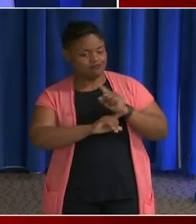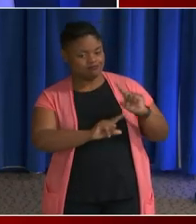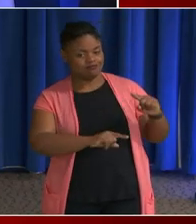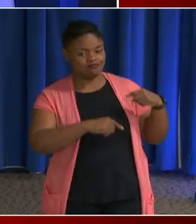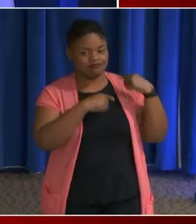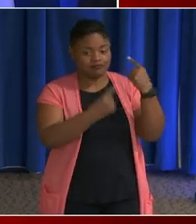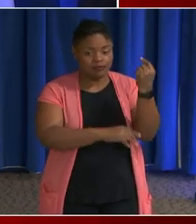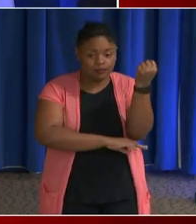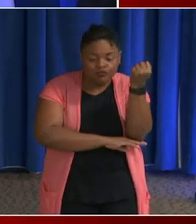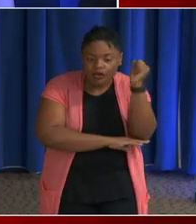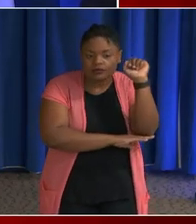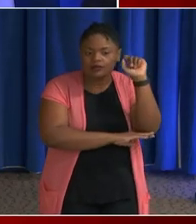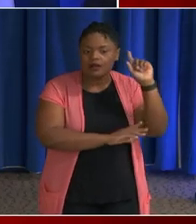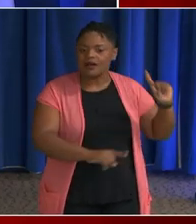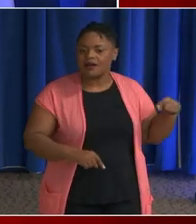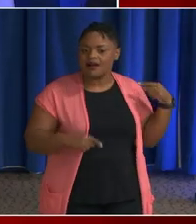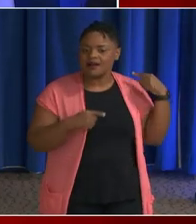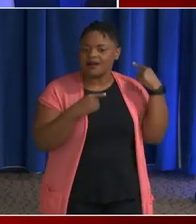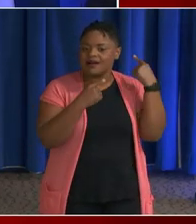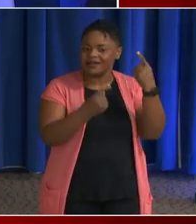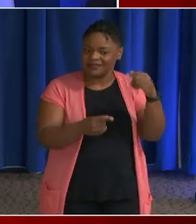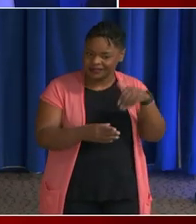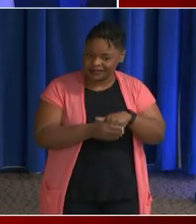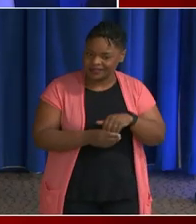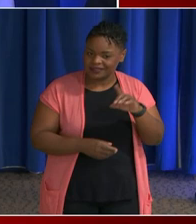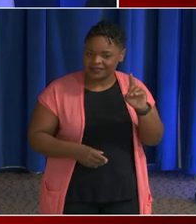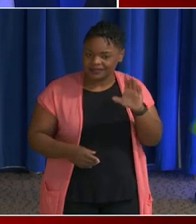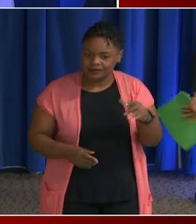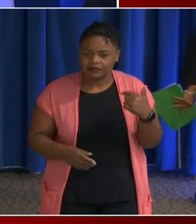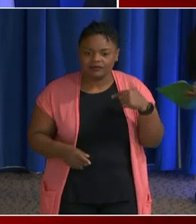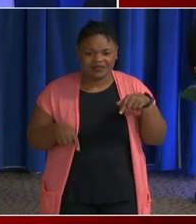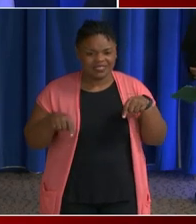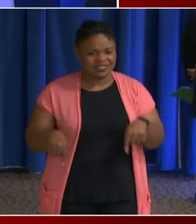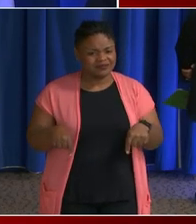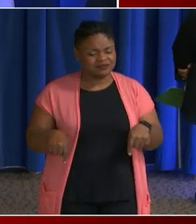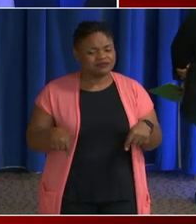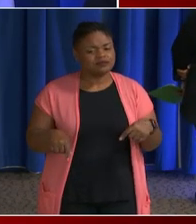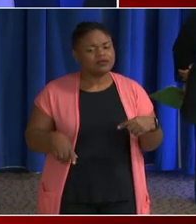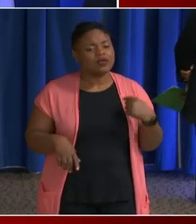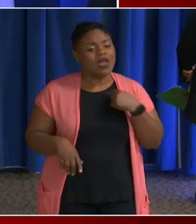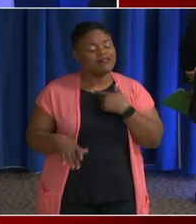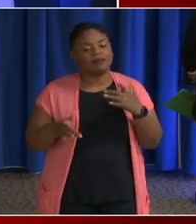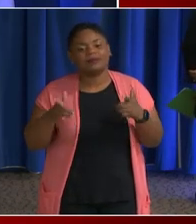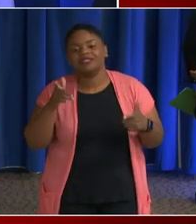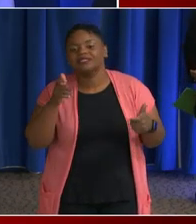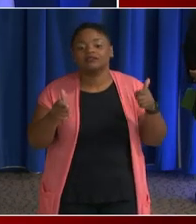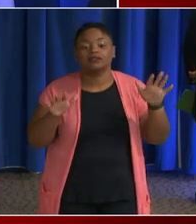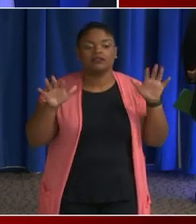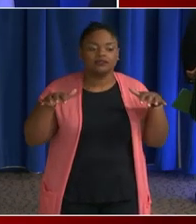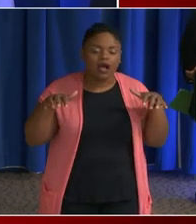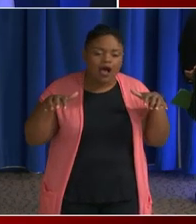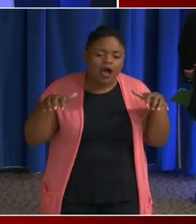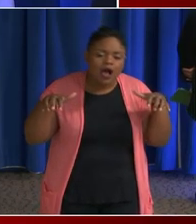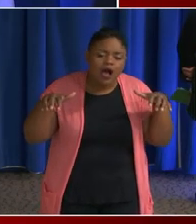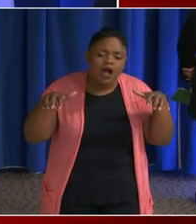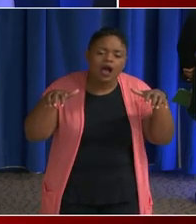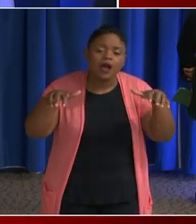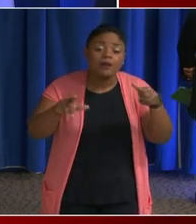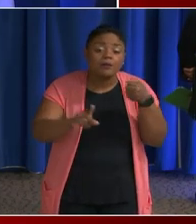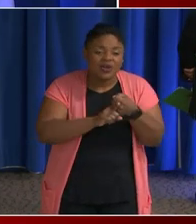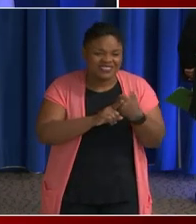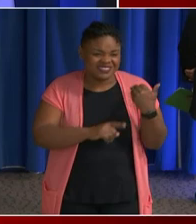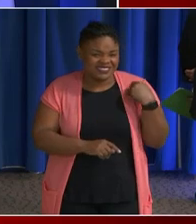D.C. As anticipated, this weekend we experienced the largest crowds, particularly on Saturday, that we've